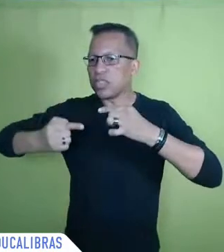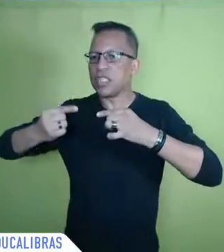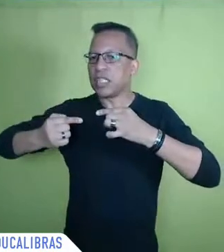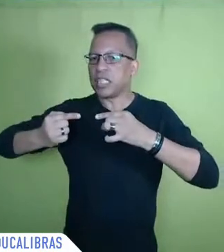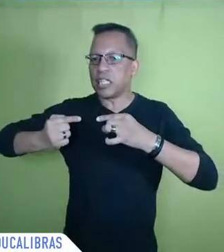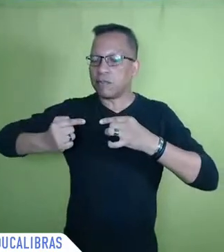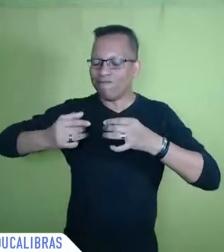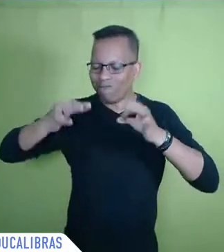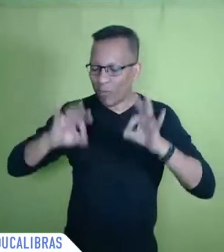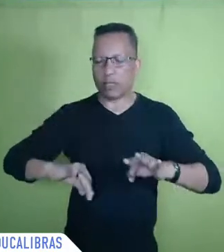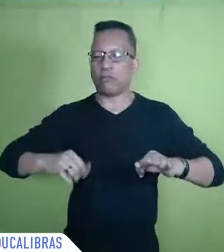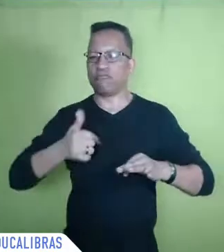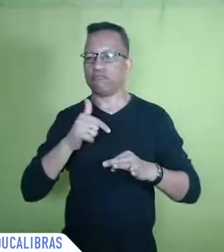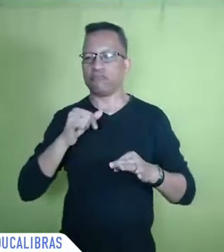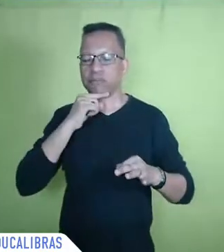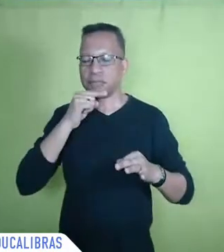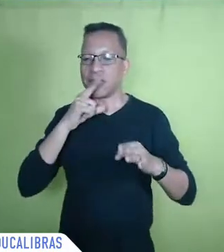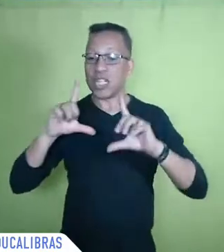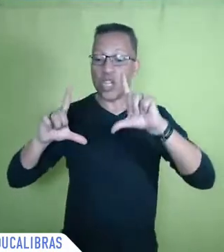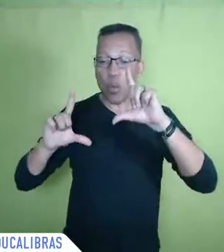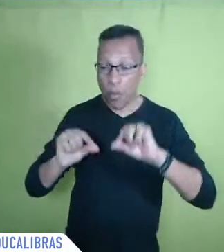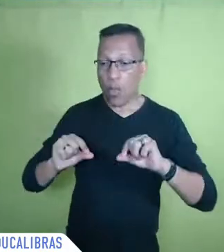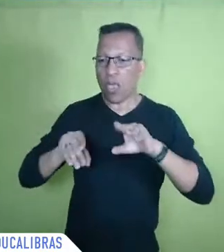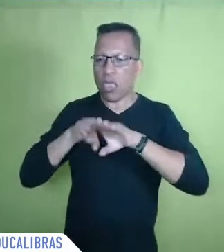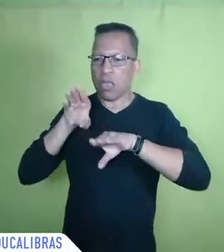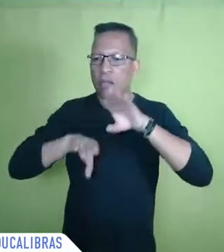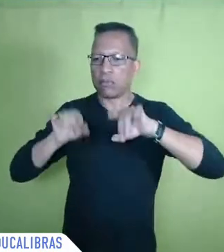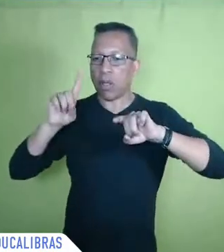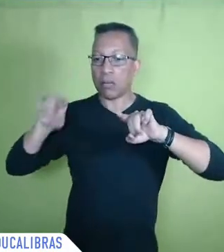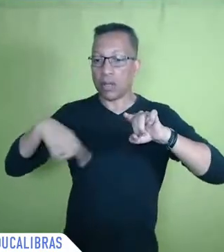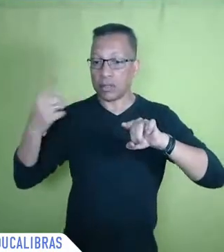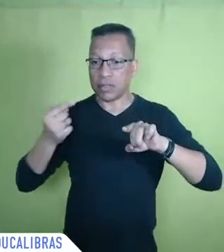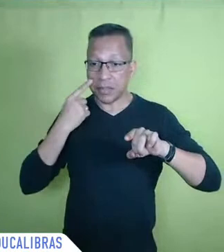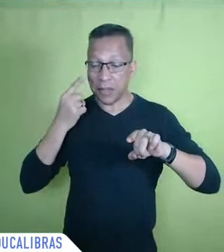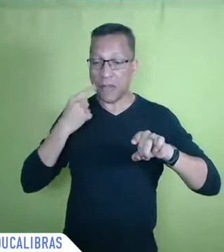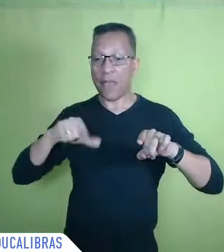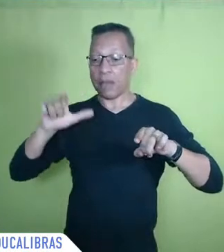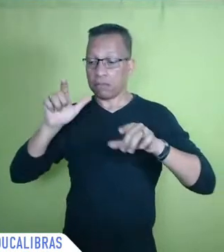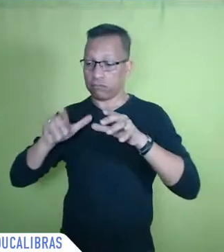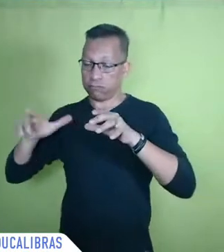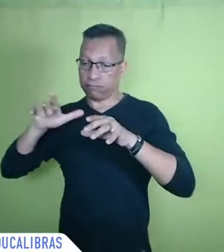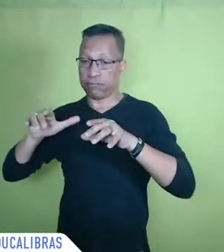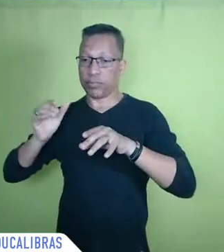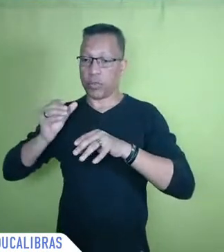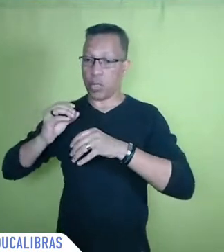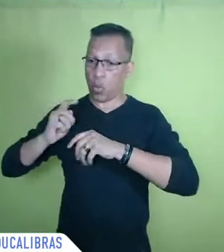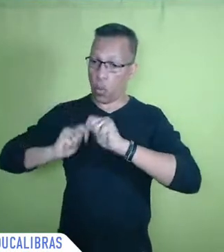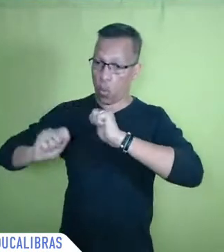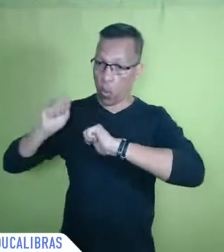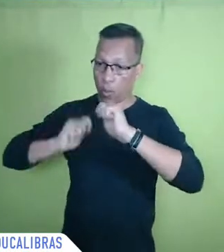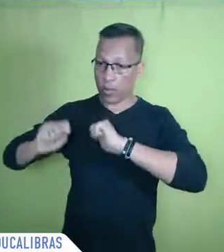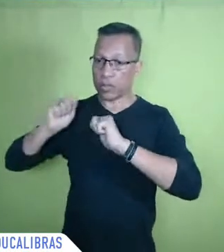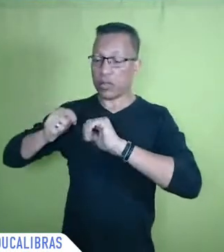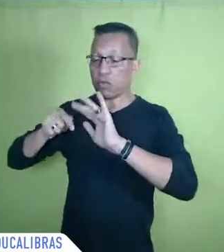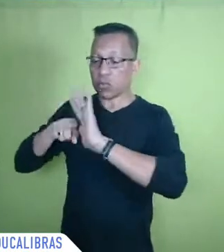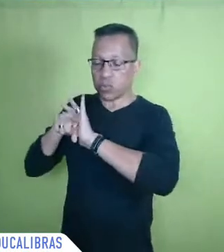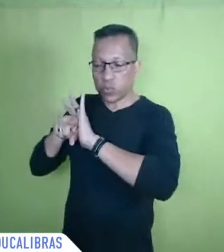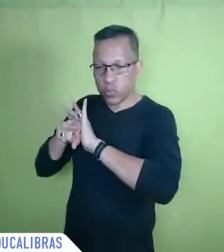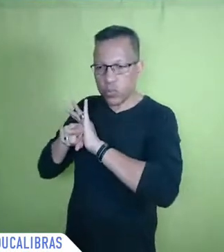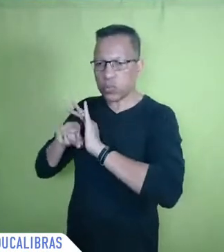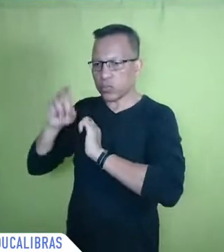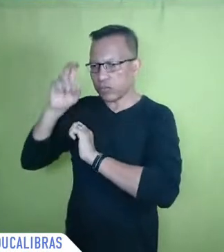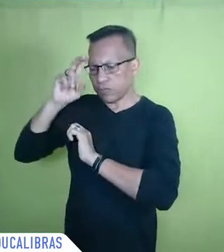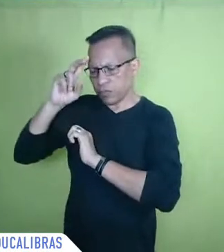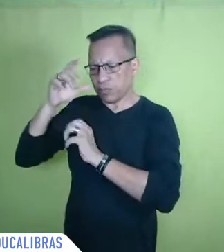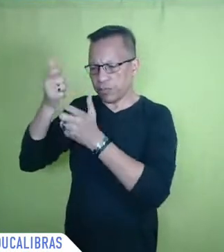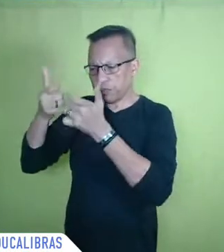elites. So there's a fiscal history there, which is very interesting, and also at the same time, a developmentalist strategy